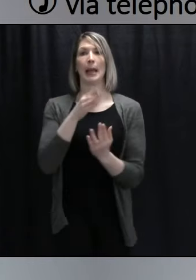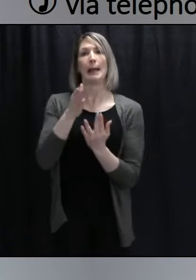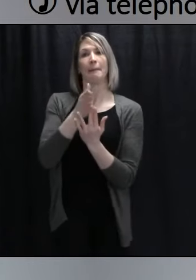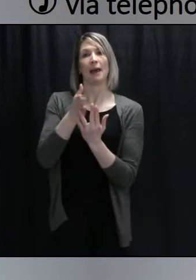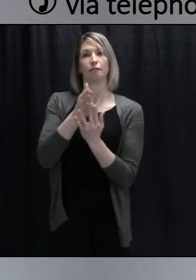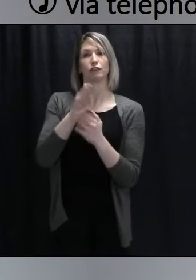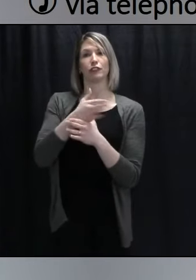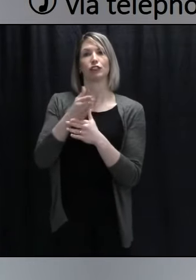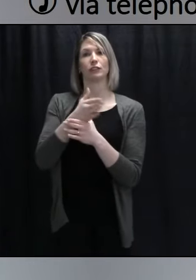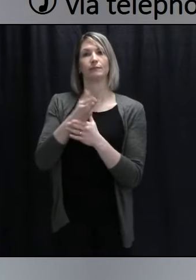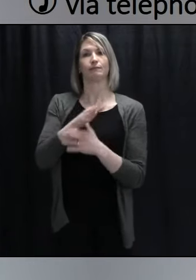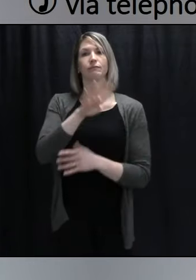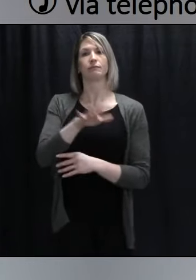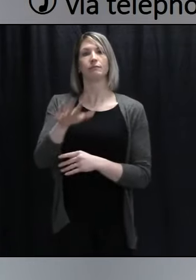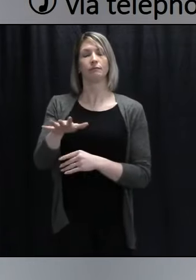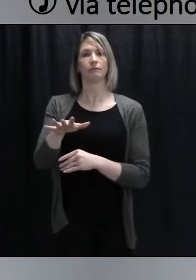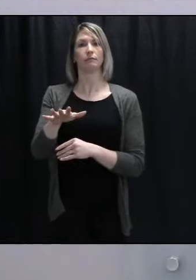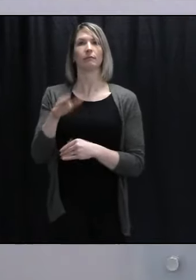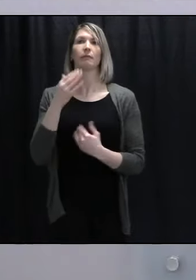Thank you.